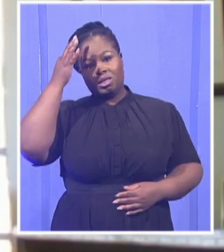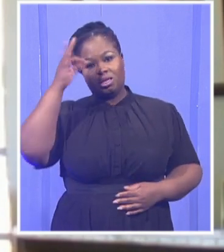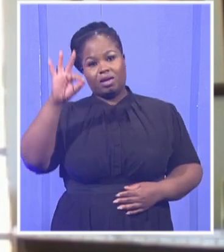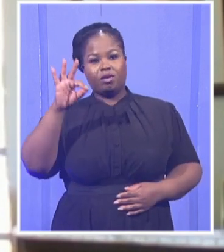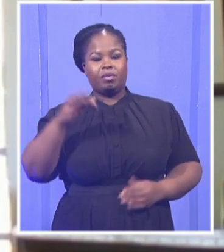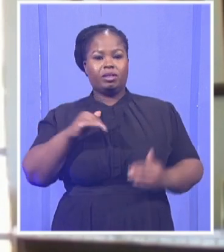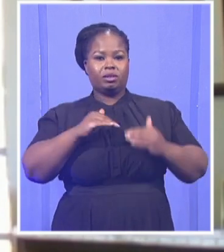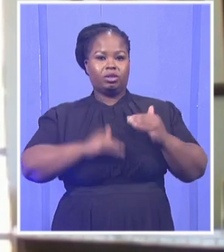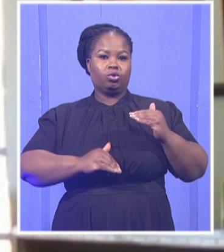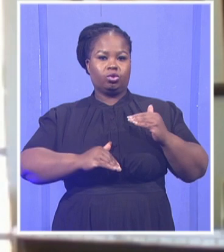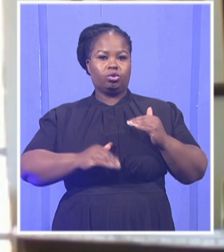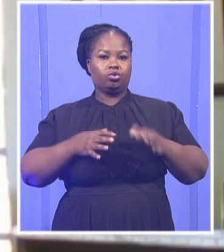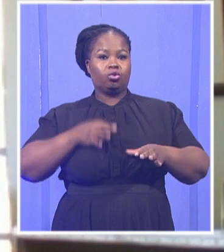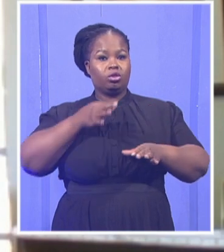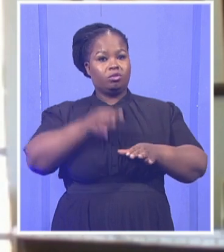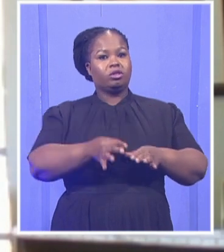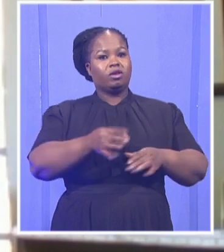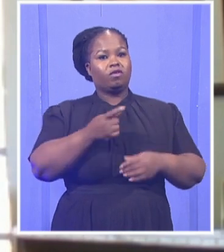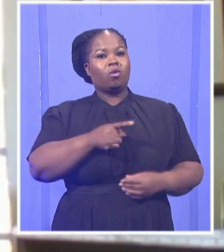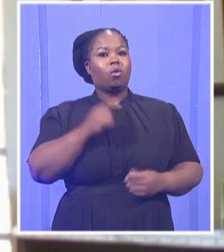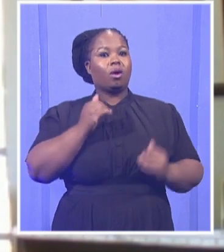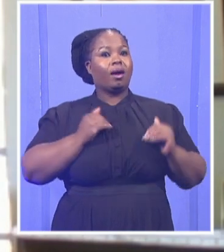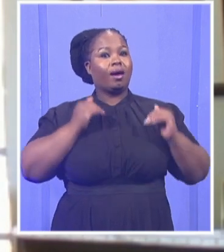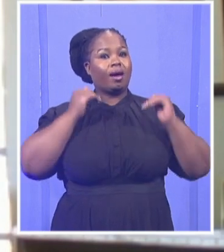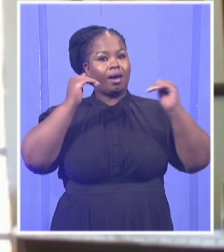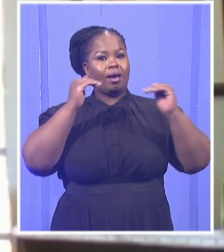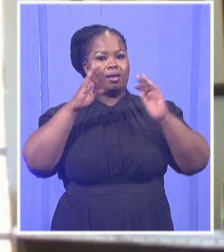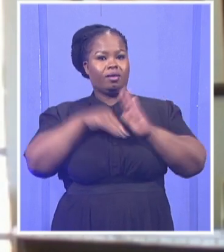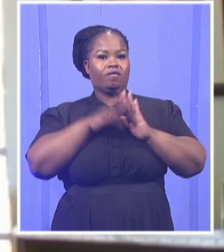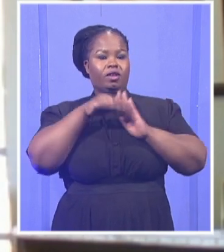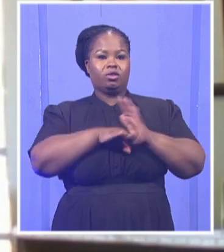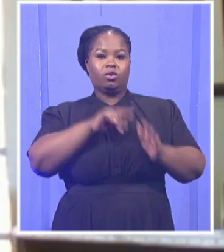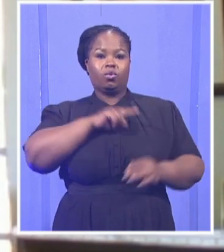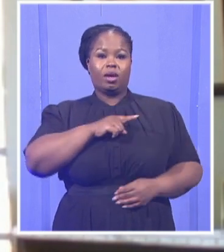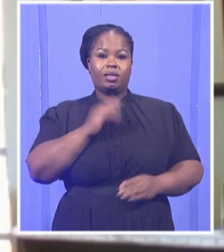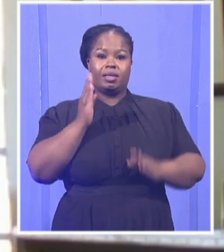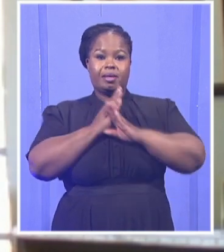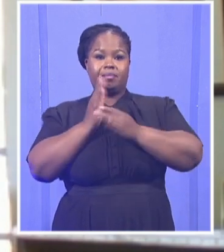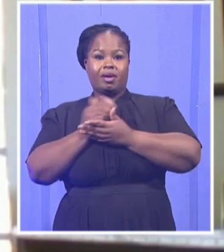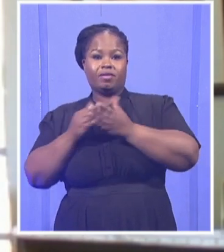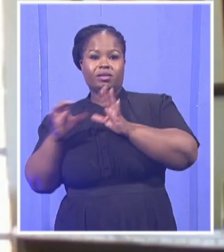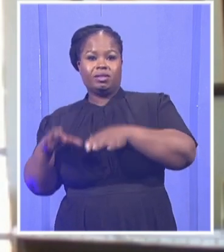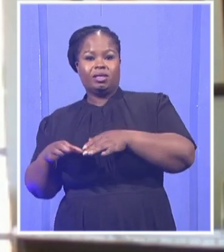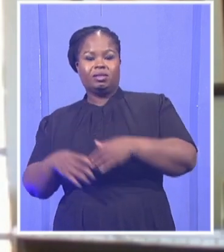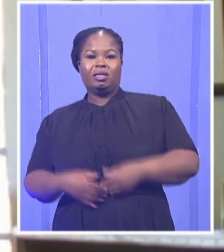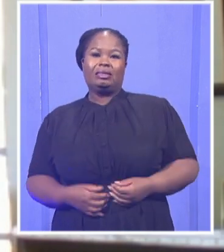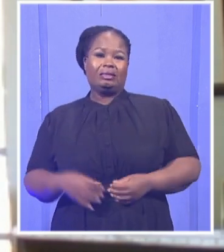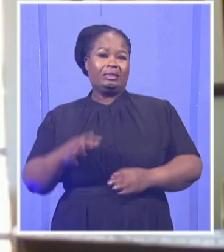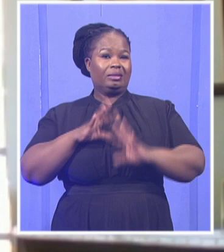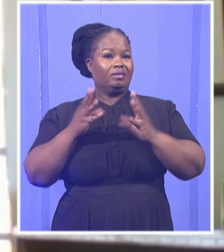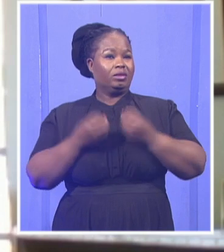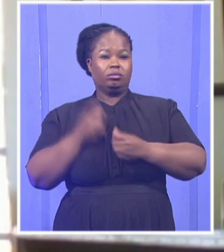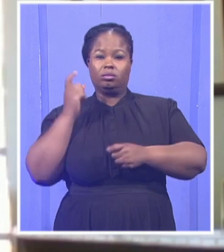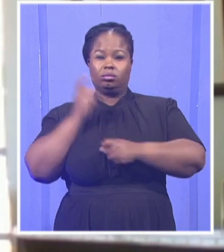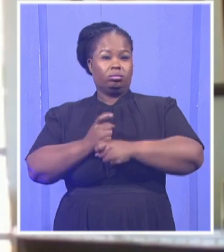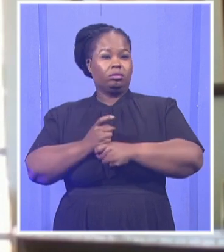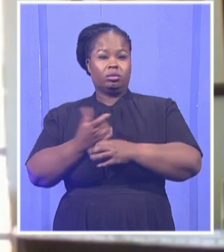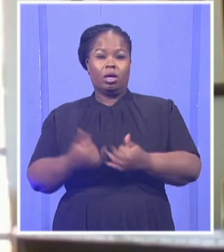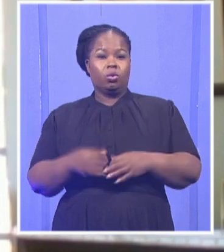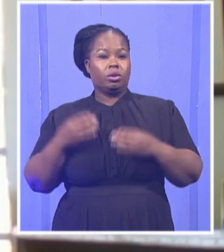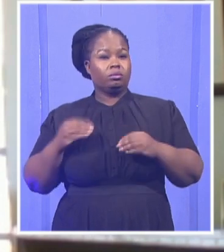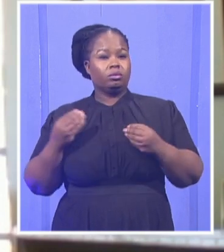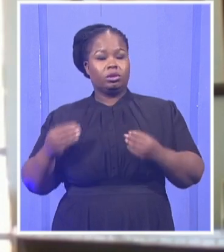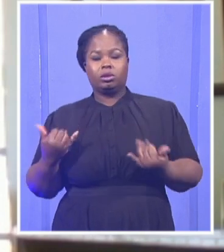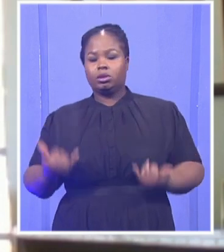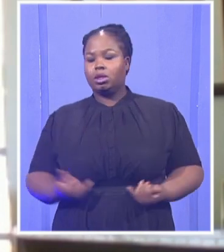government-induced contributors towards higher inflation, because in the private sector, times are so tough that businesses are finding